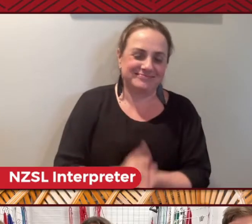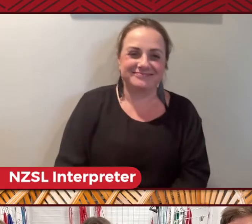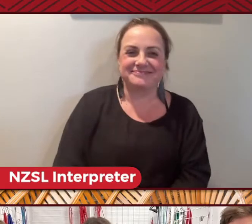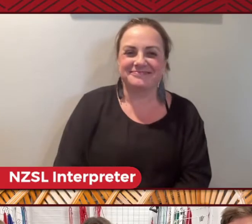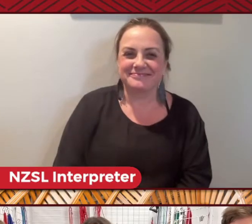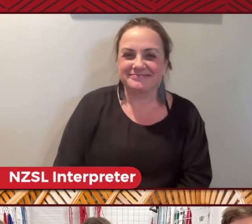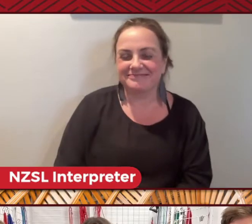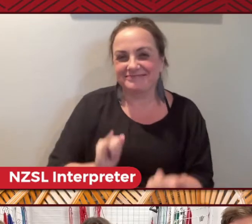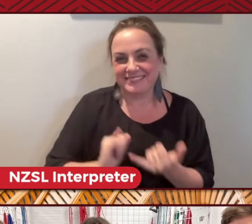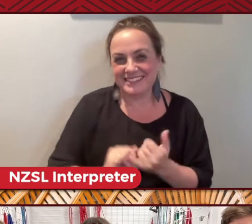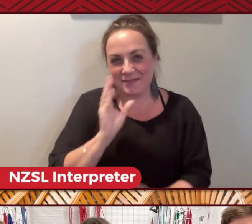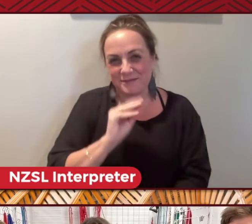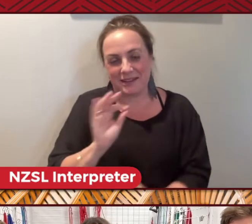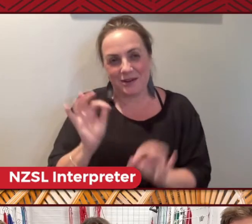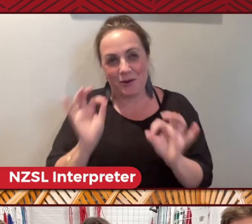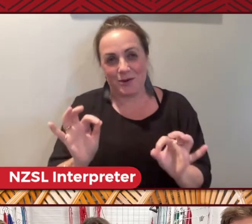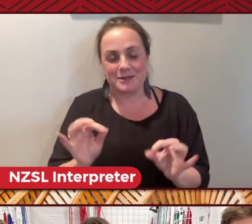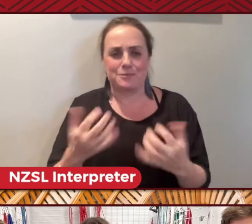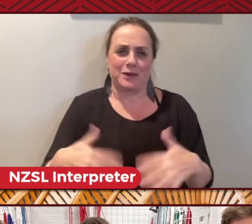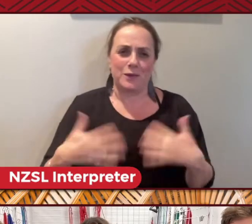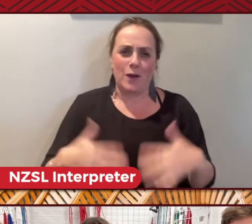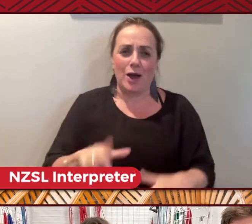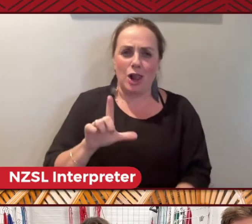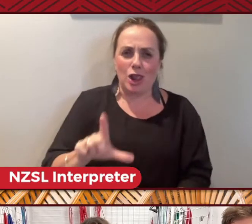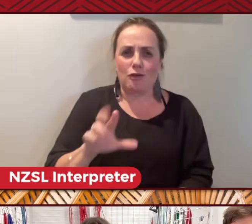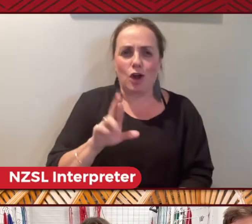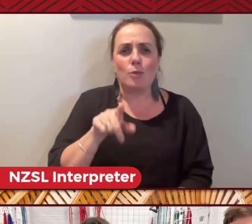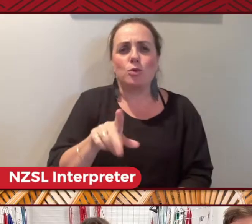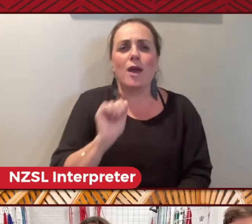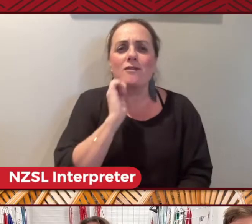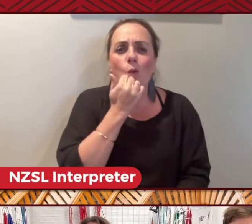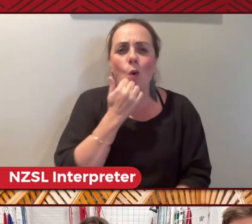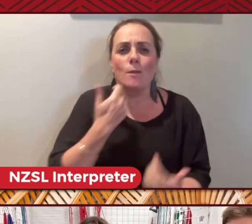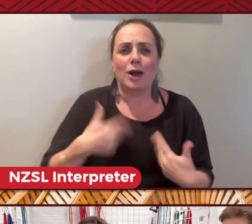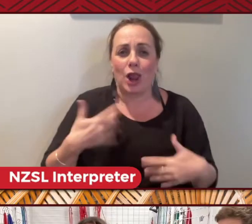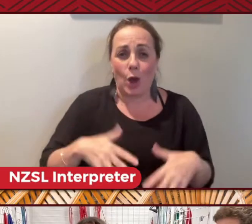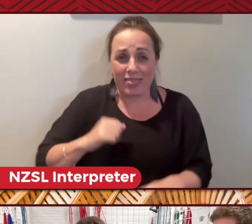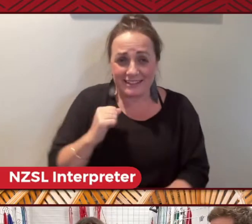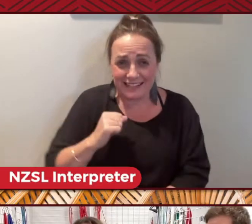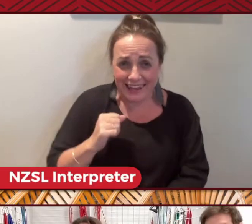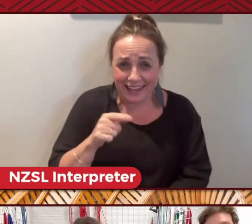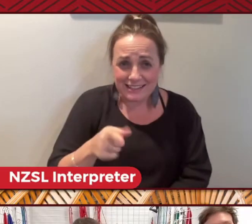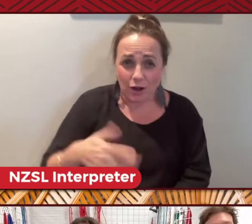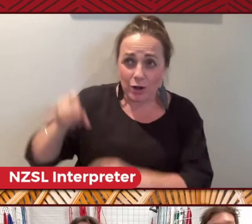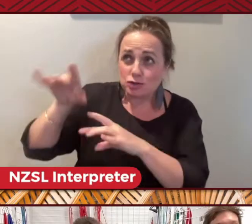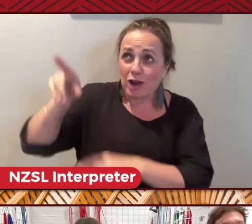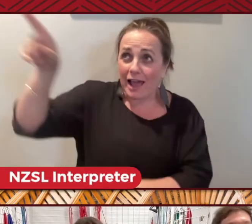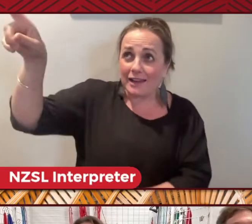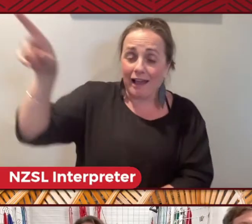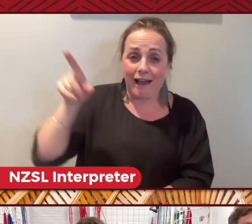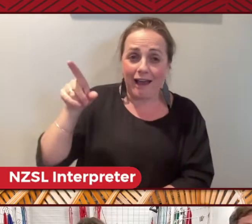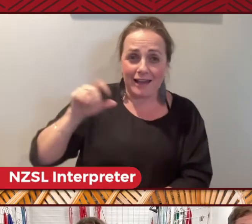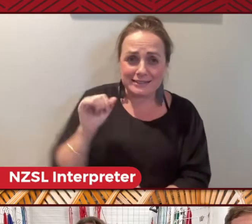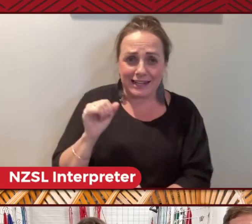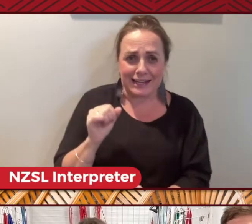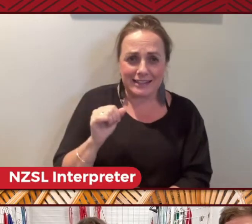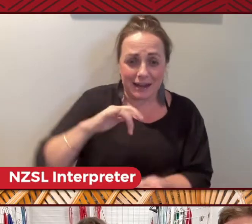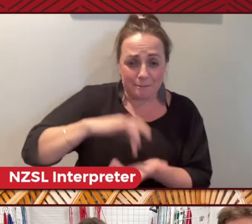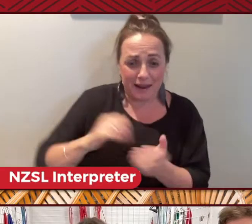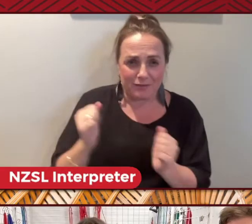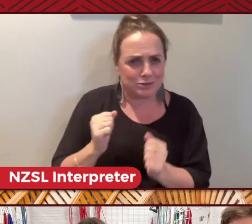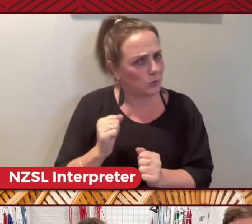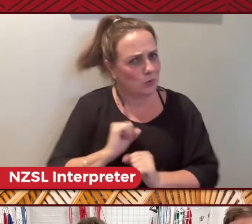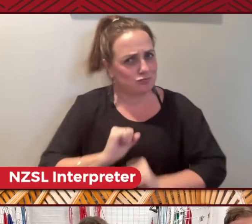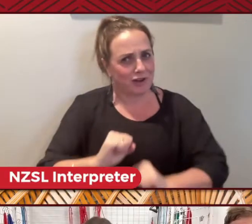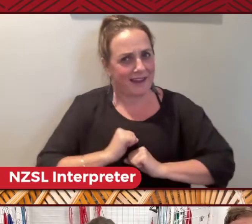Simon speaking. Also, all I can say, Lauren, is I hope you've got warm clothing heading to Dunedin, coming from Australia in the middle of winter. Braver than